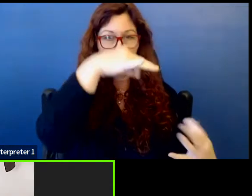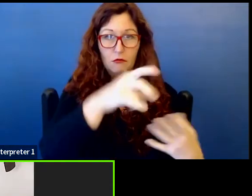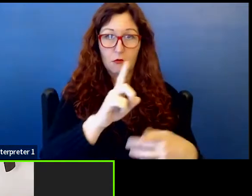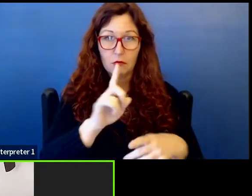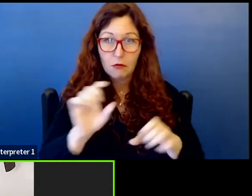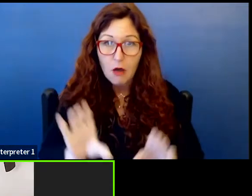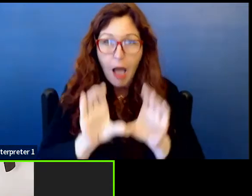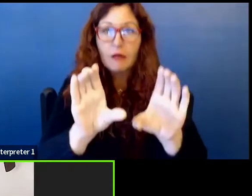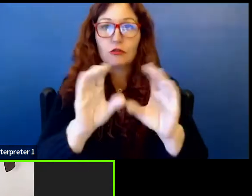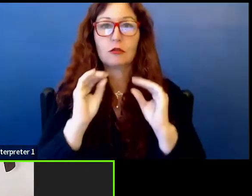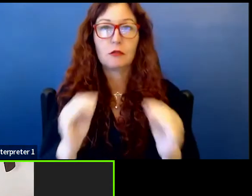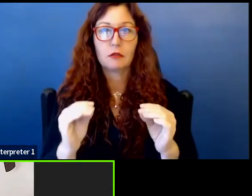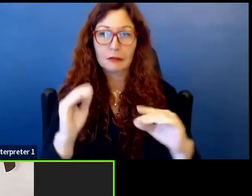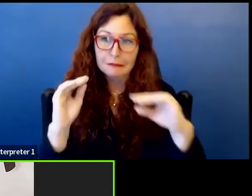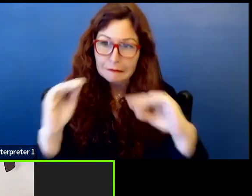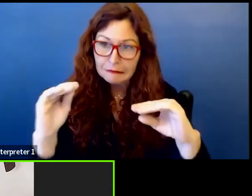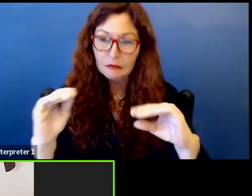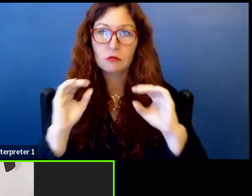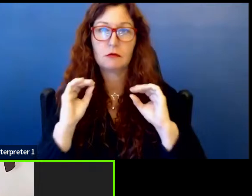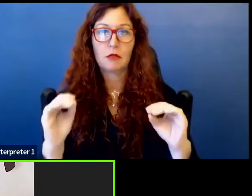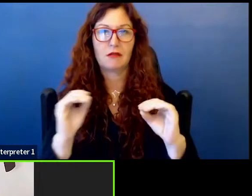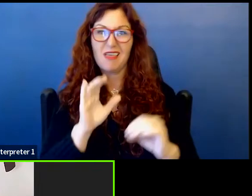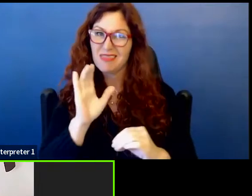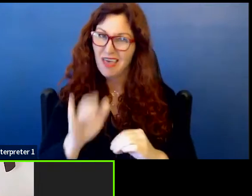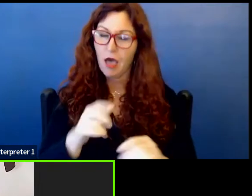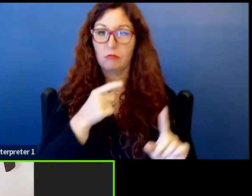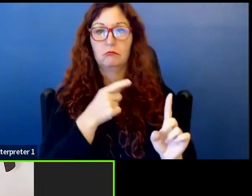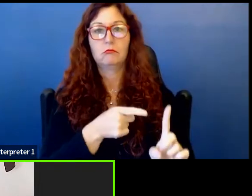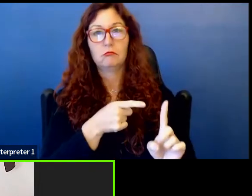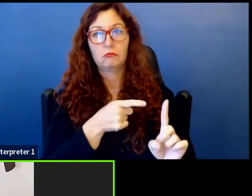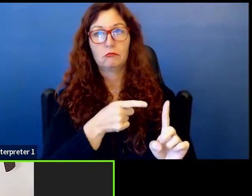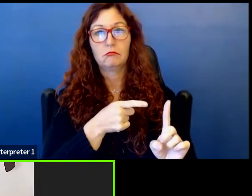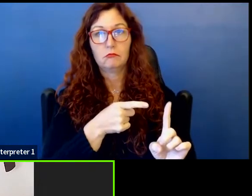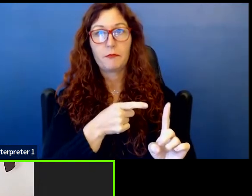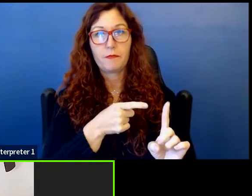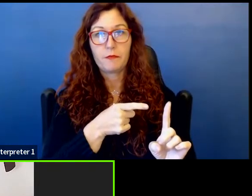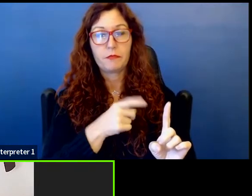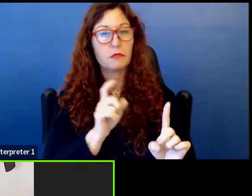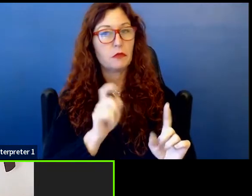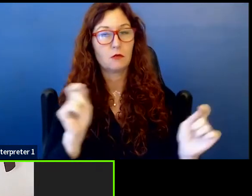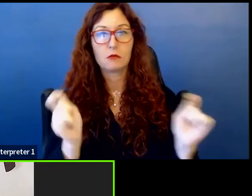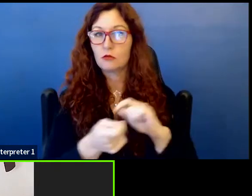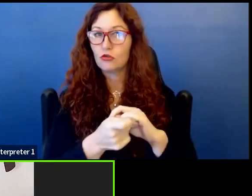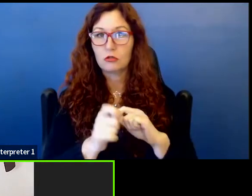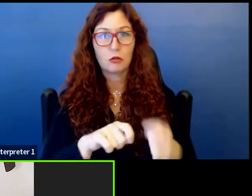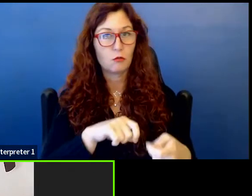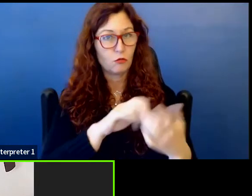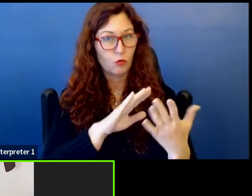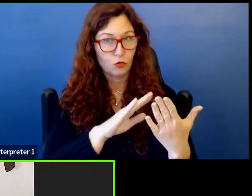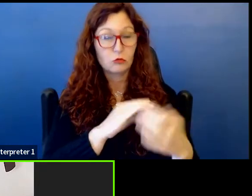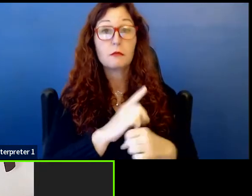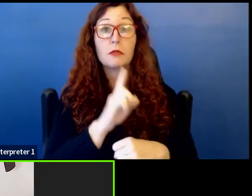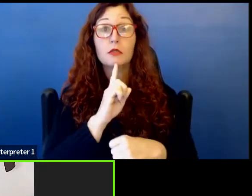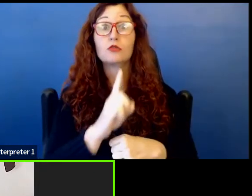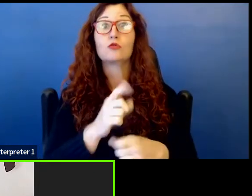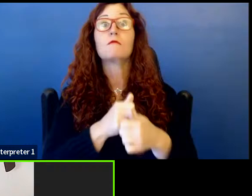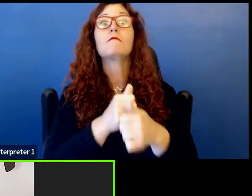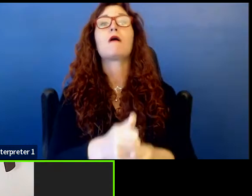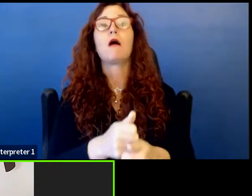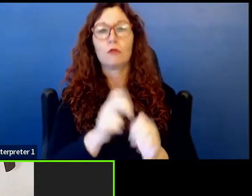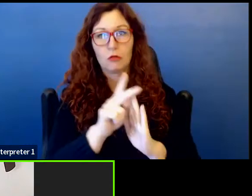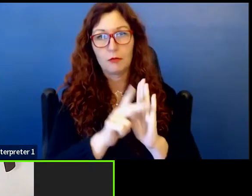base that's the ground base and the foundation of a new start implemented into the hours